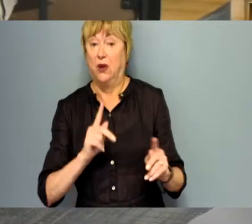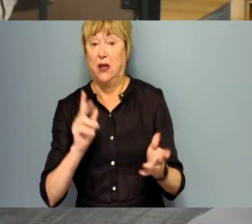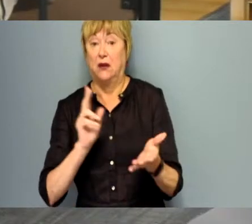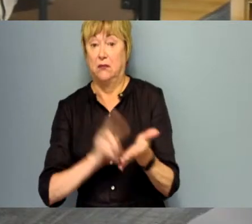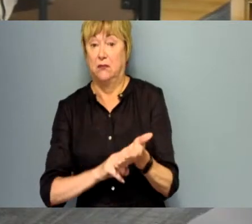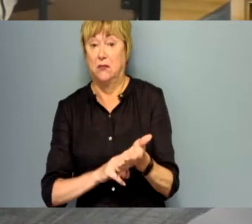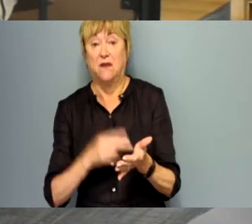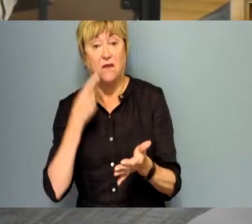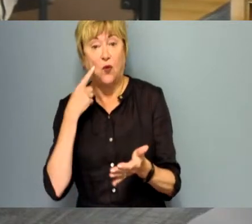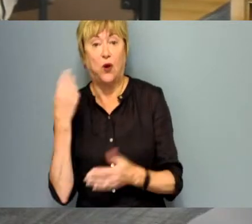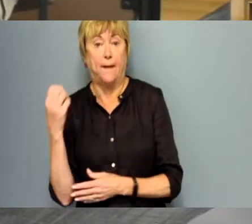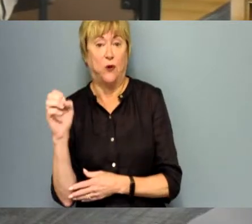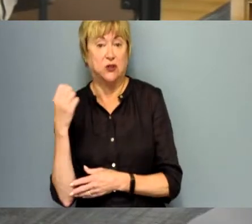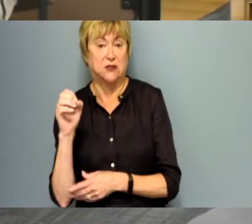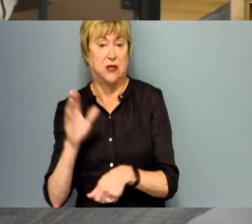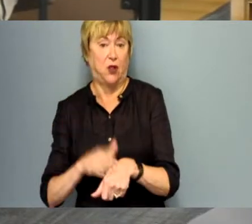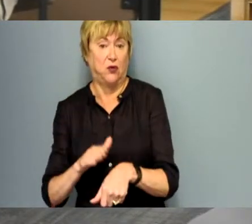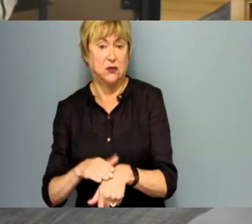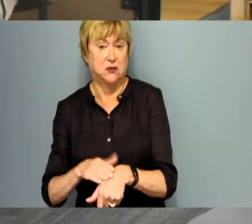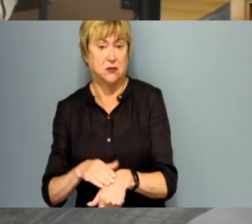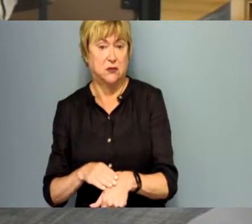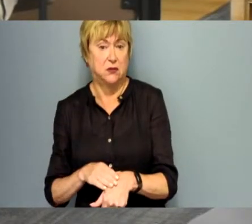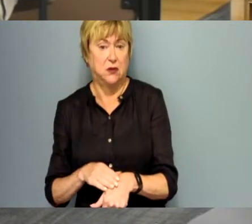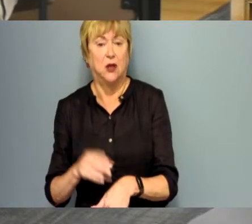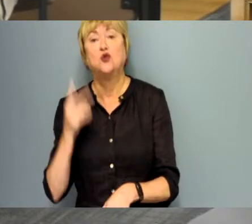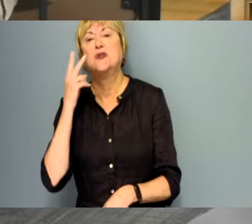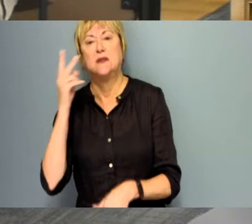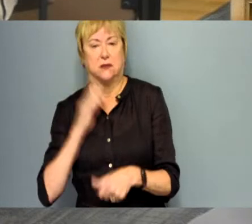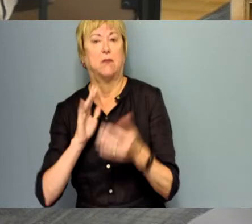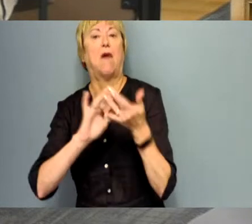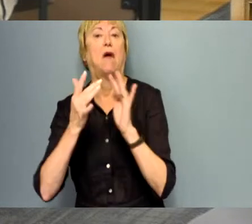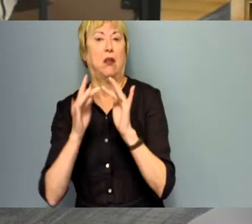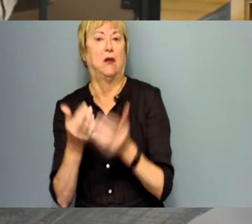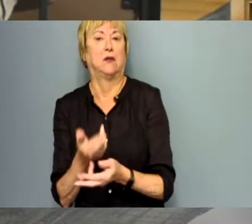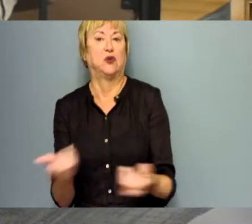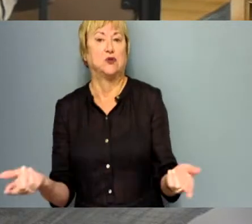alerts. And then you can see some online resources.